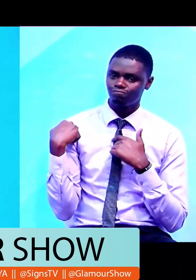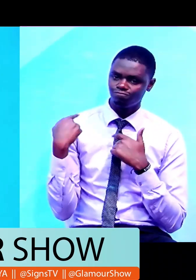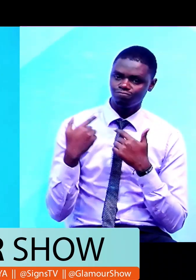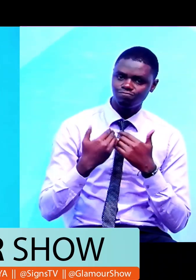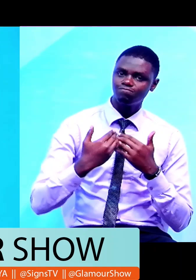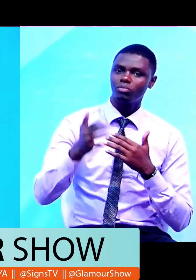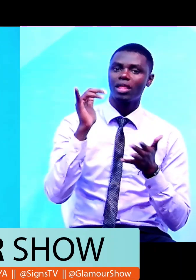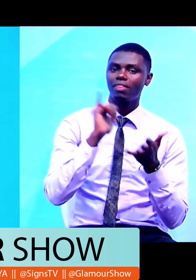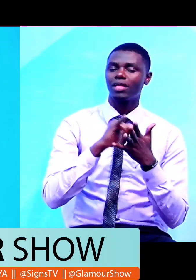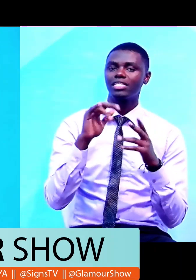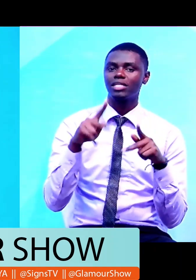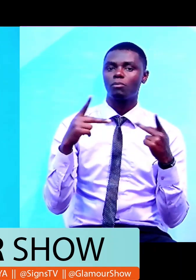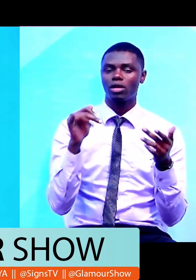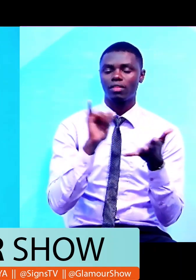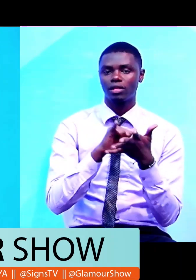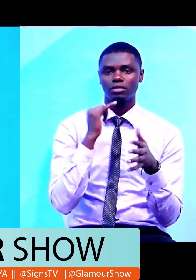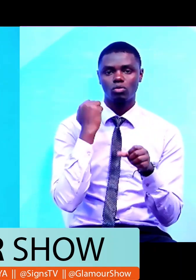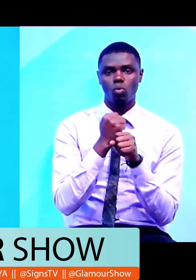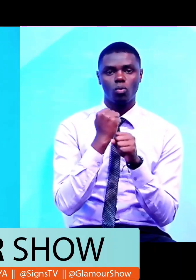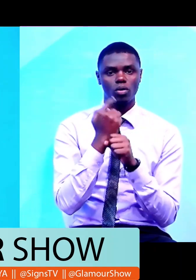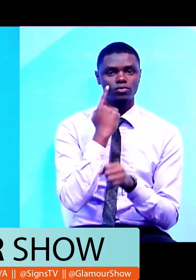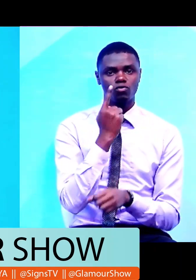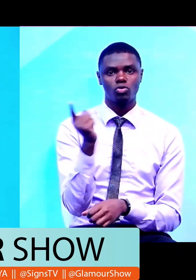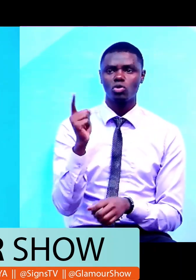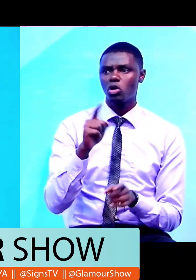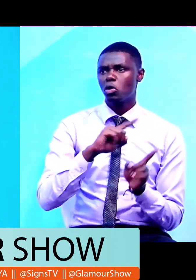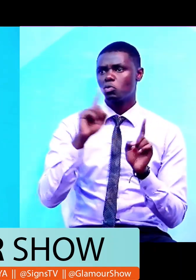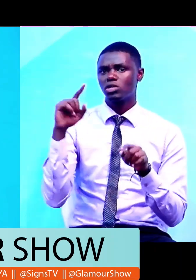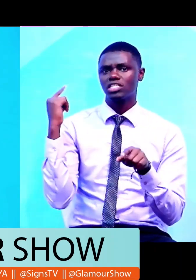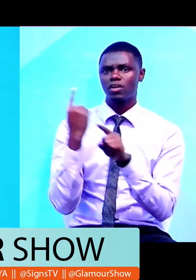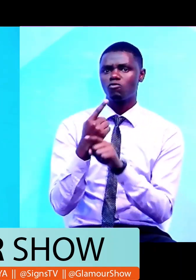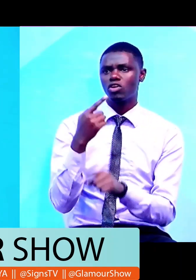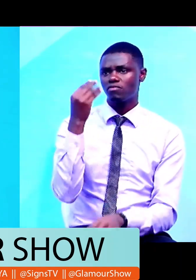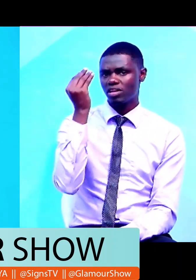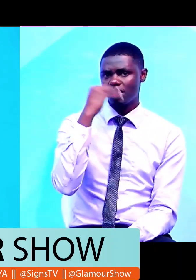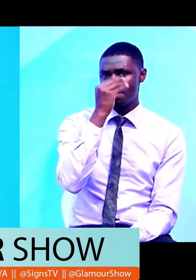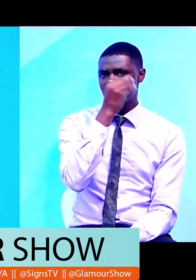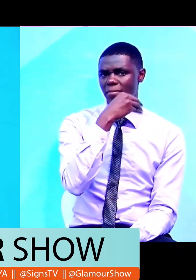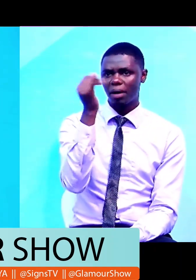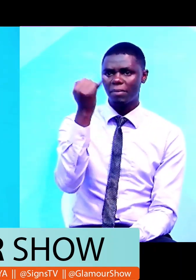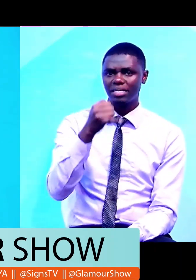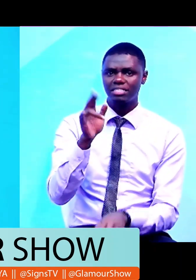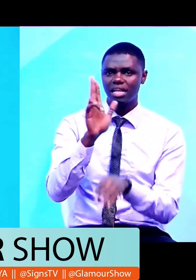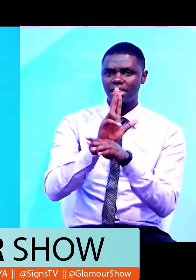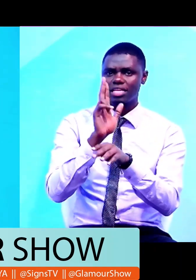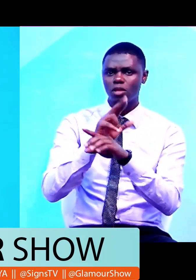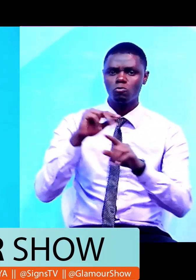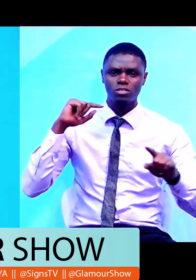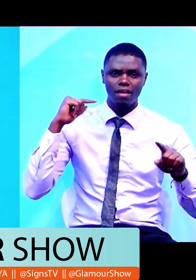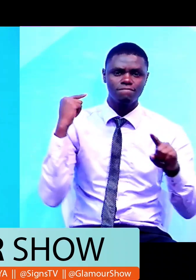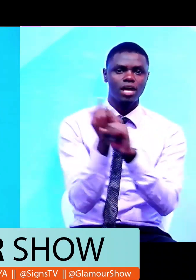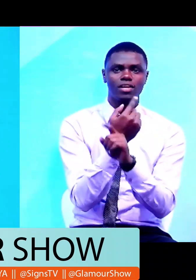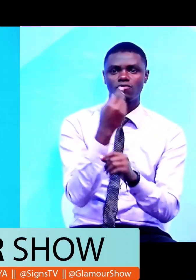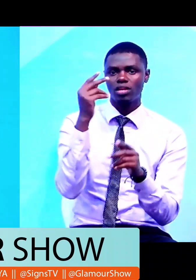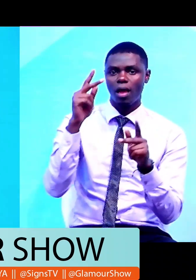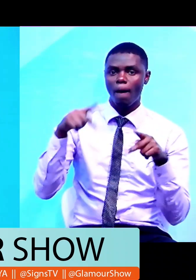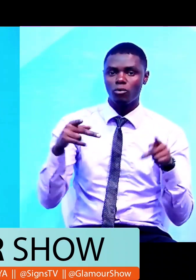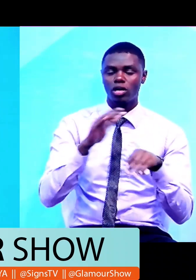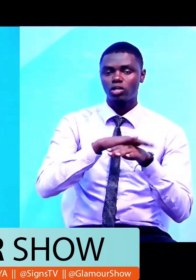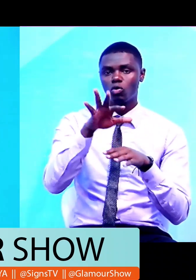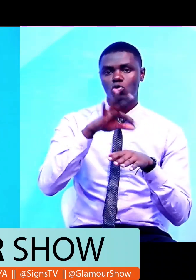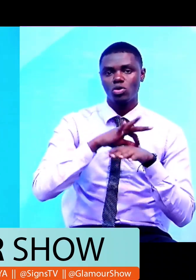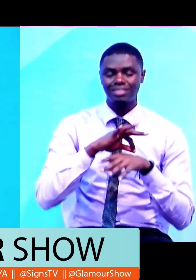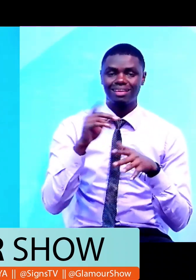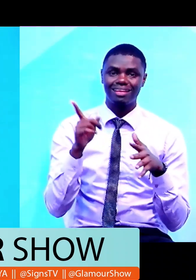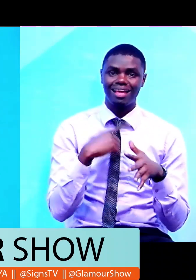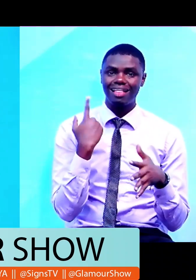is the product that works for you. You might go to a different makeup artist and they use different products on your skin,